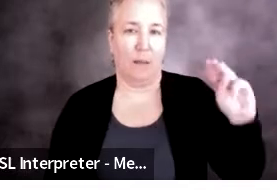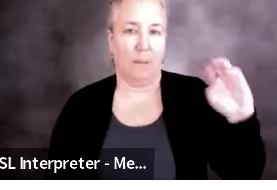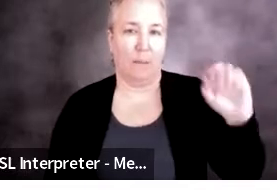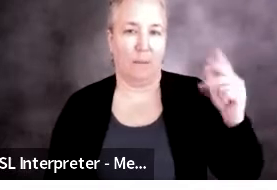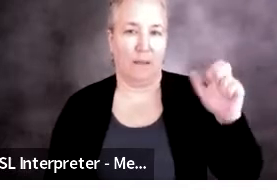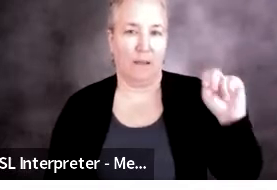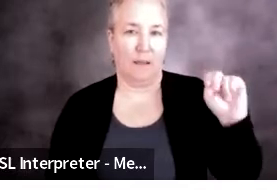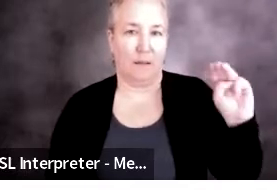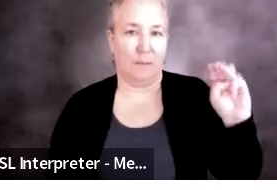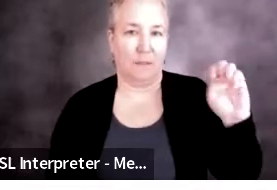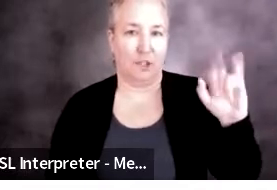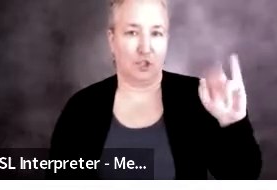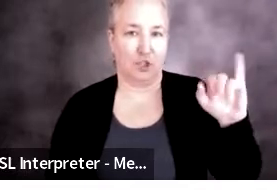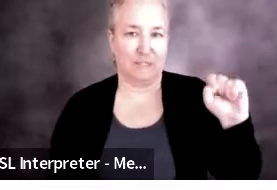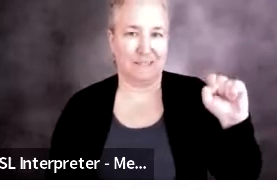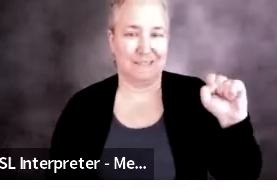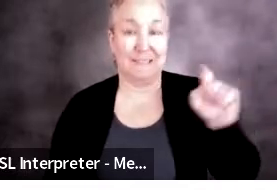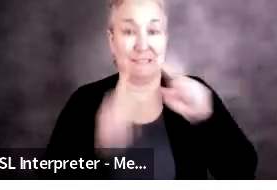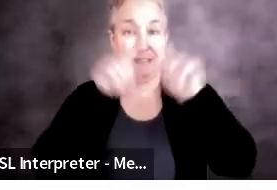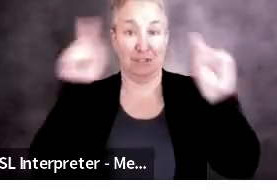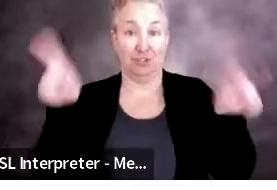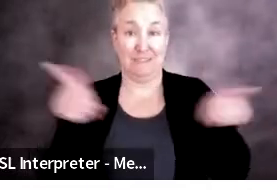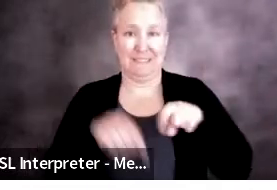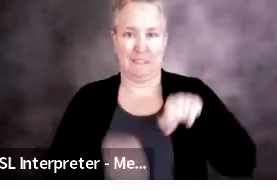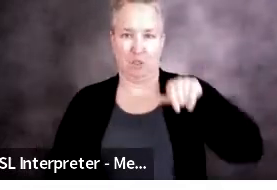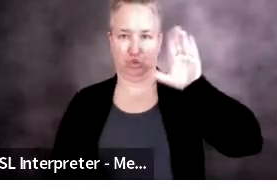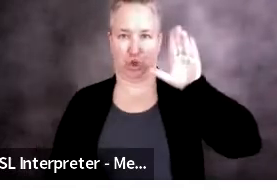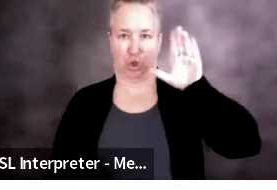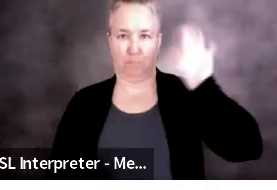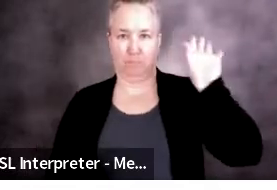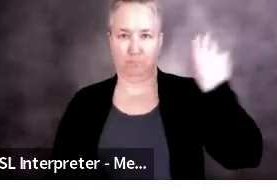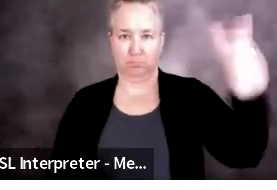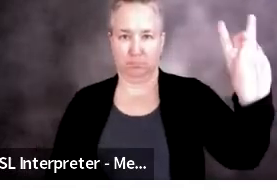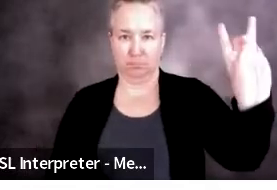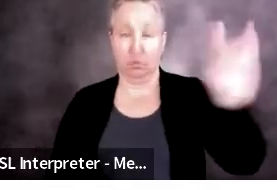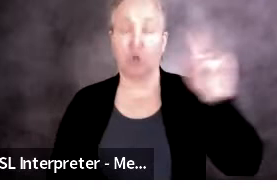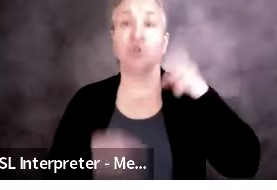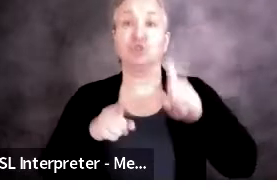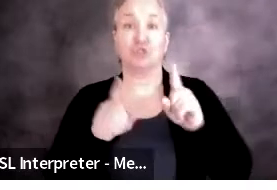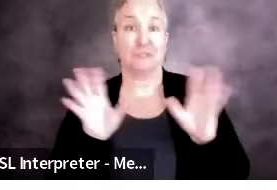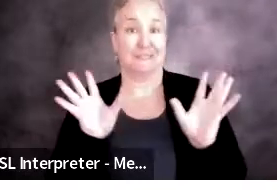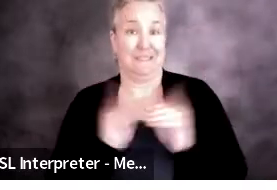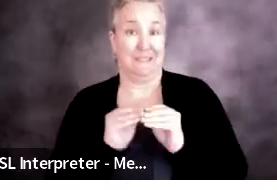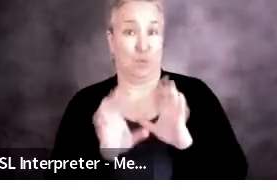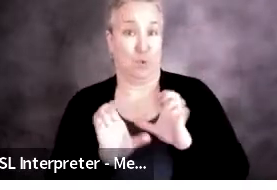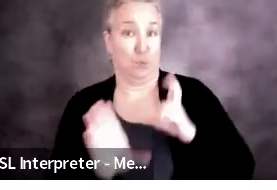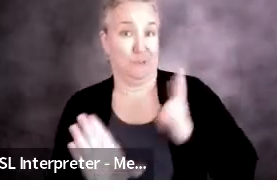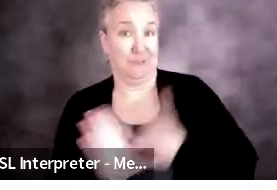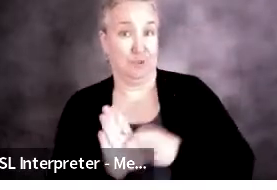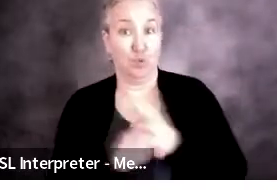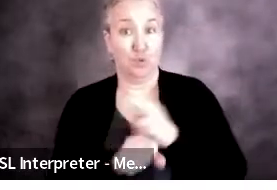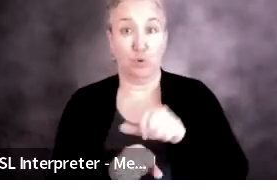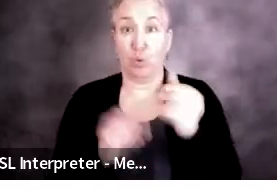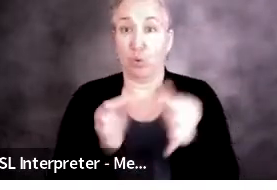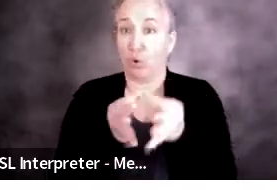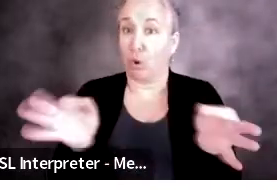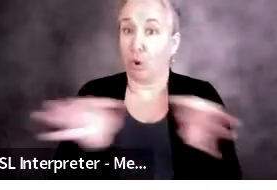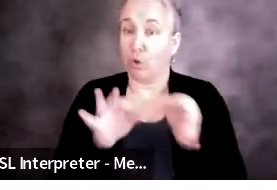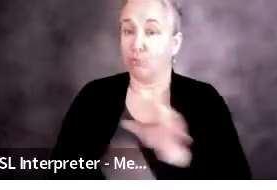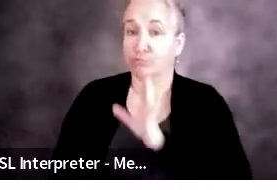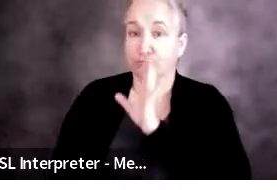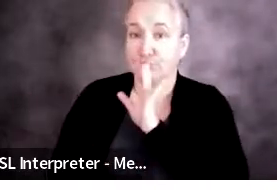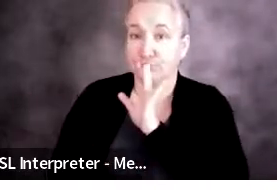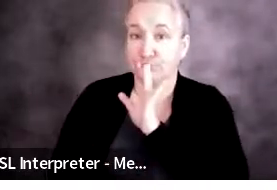of the screen. To participate in this session in another language, click the